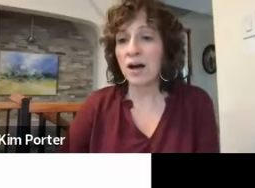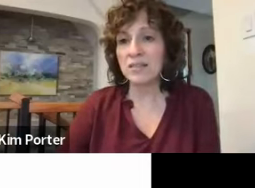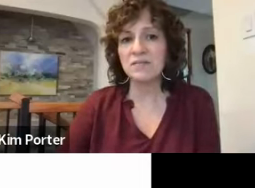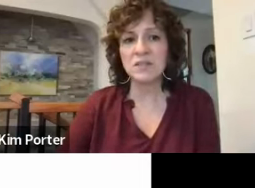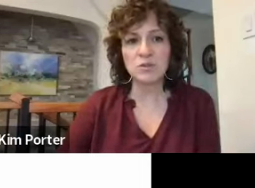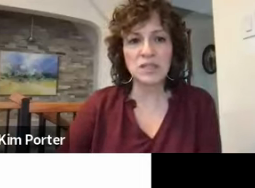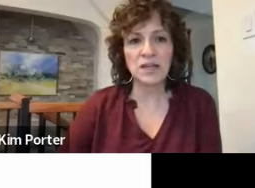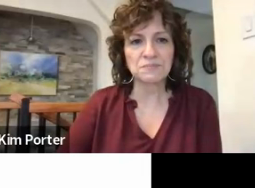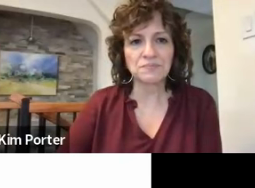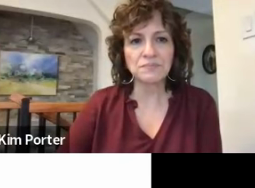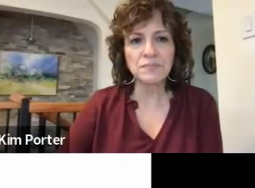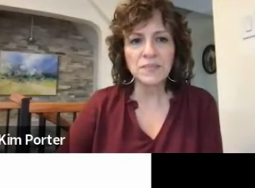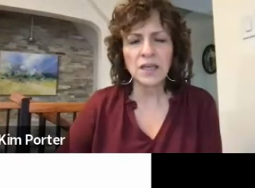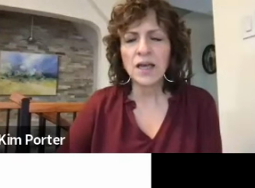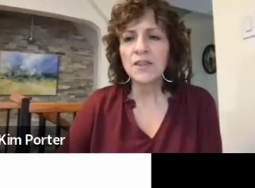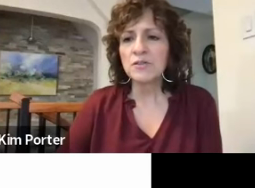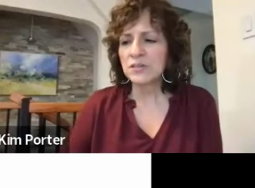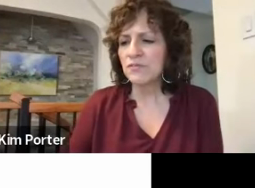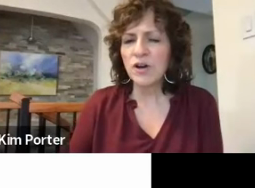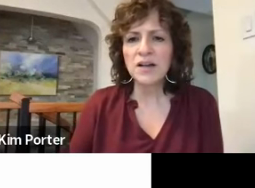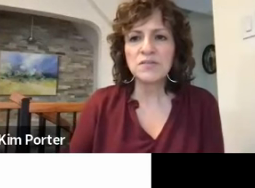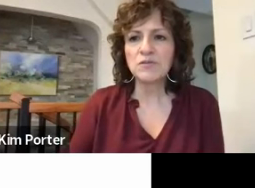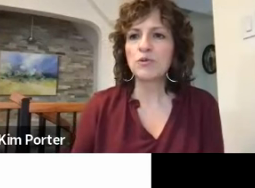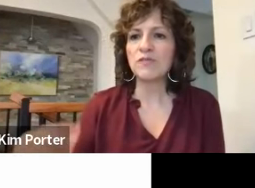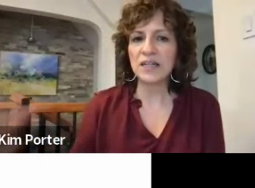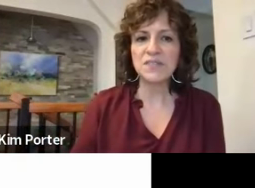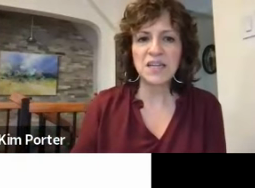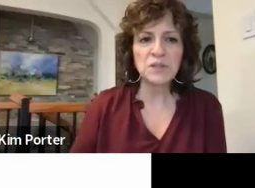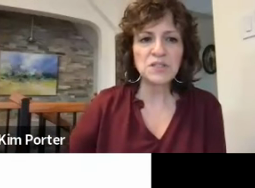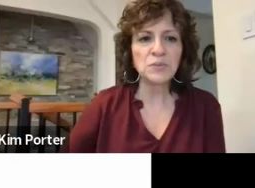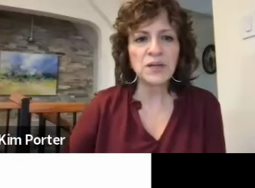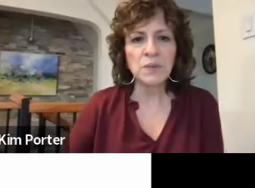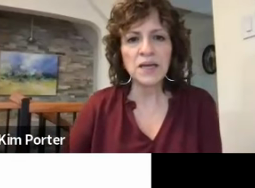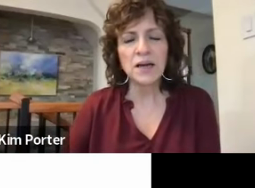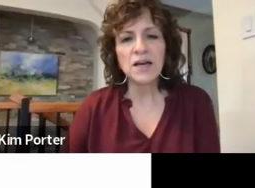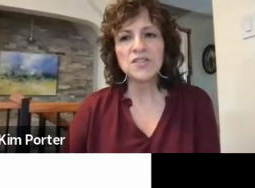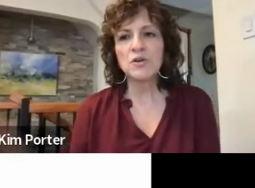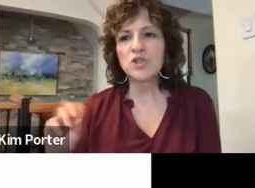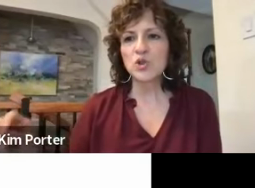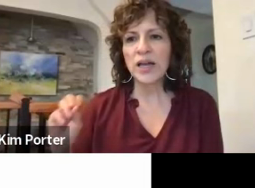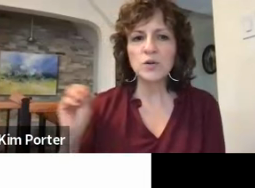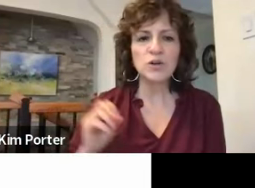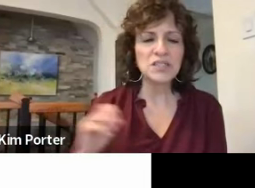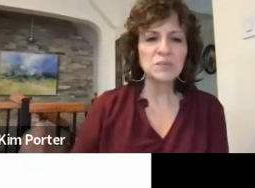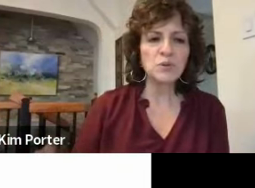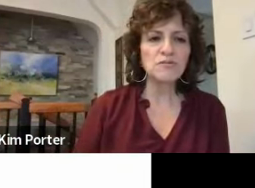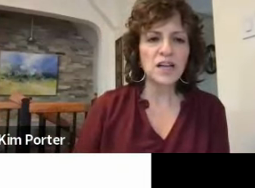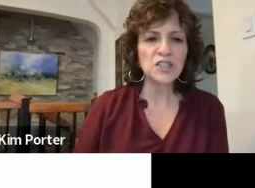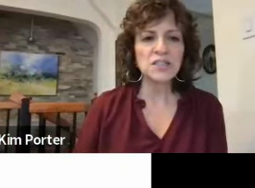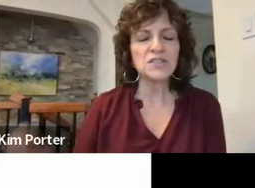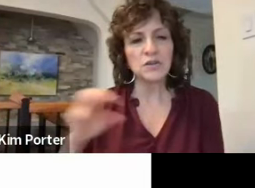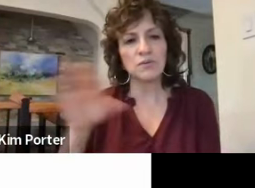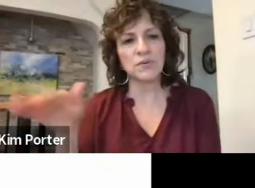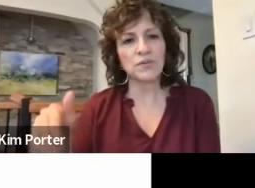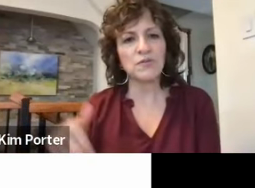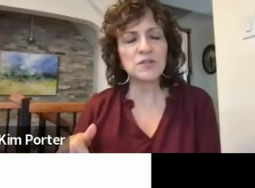the positives that we're seeing. There's a few kinds of different reflective statements that we can make. So straight or a simple